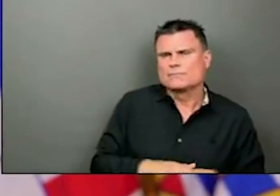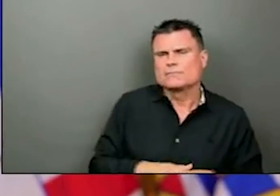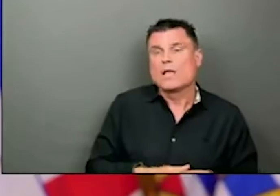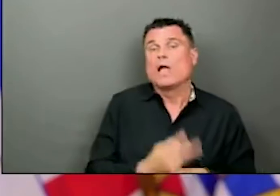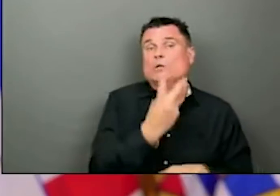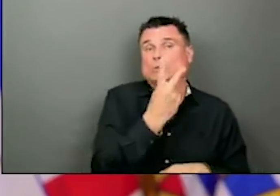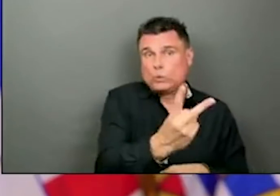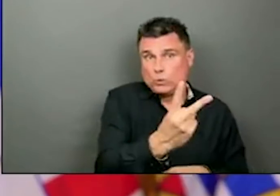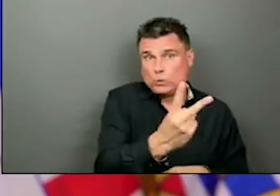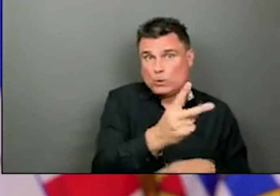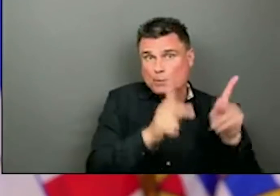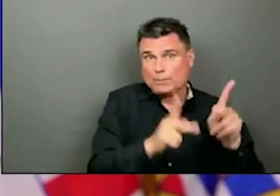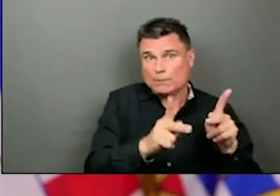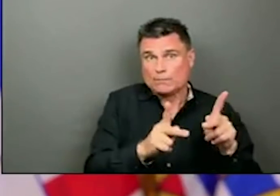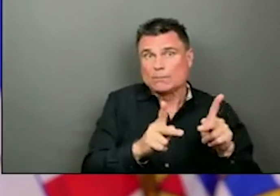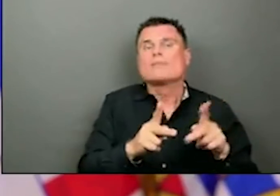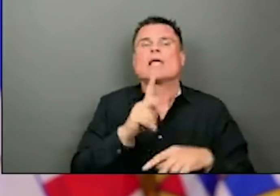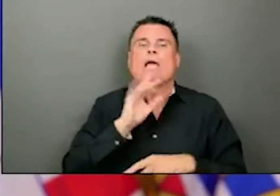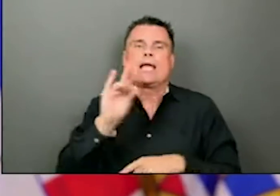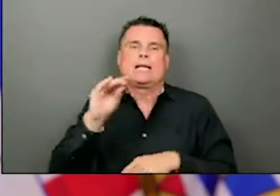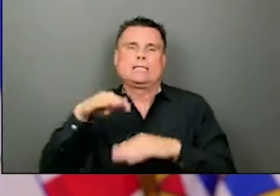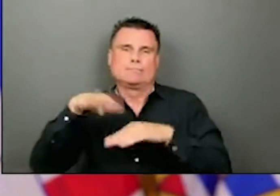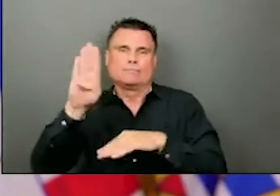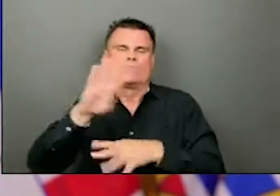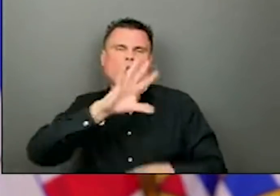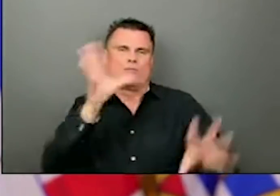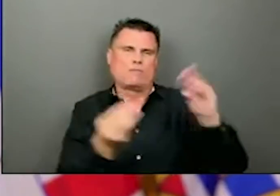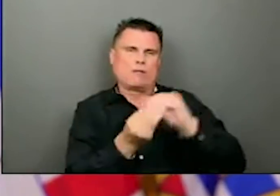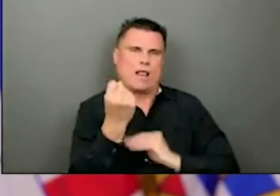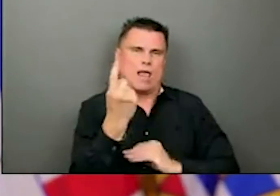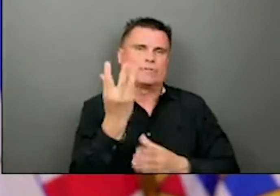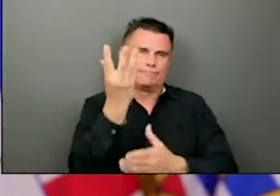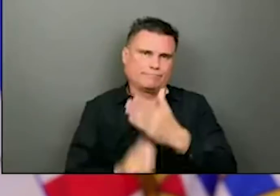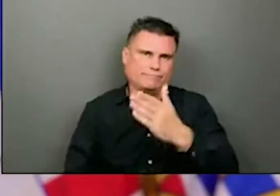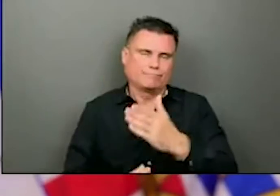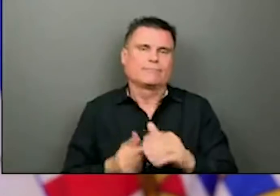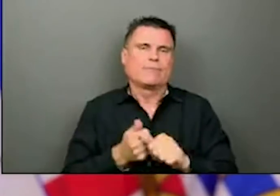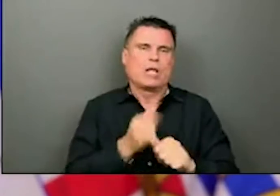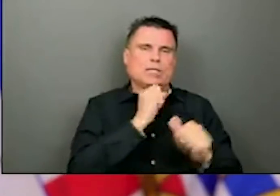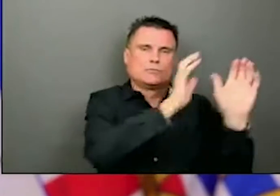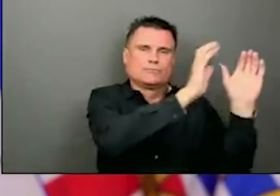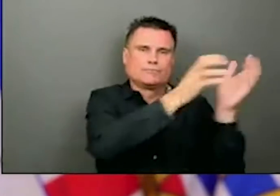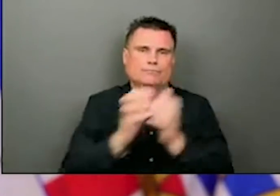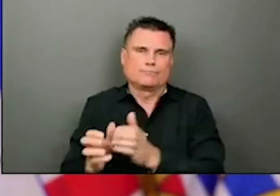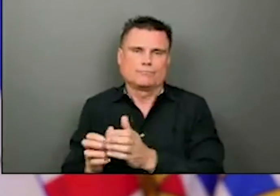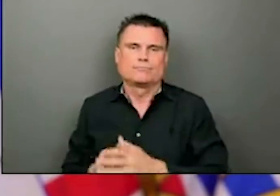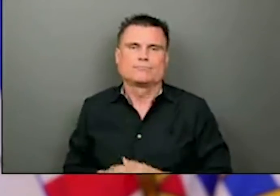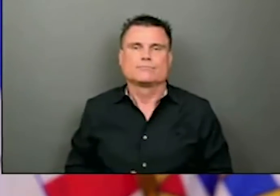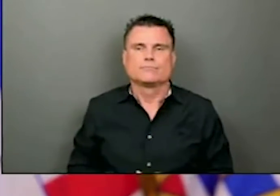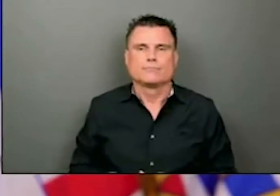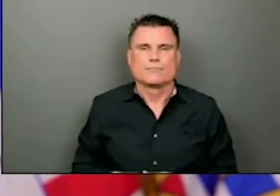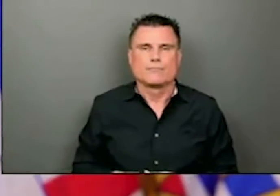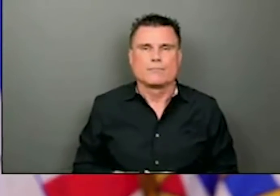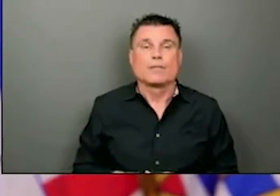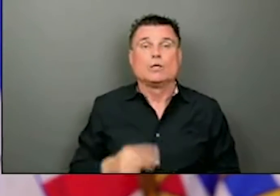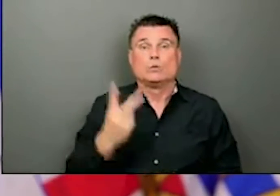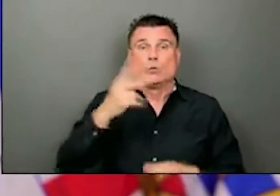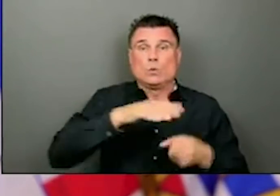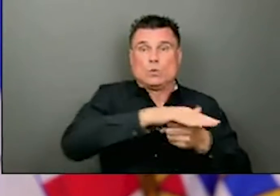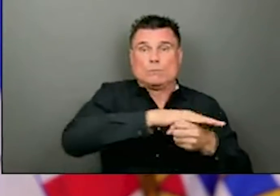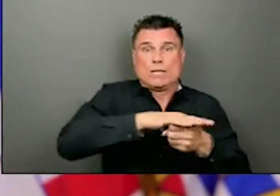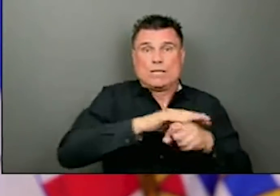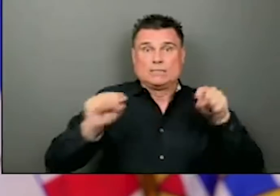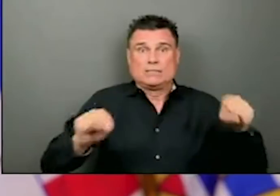time. We've had new outbreaks over the weekend at Richmond Lions Manor in Bridgeport